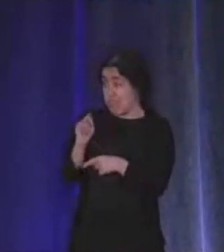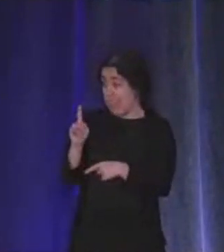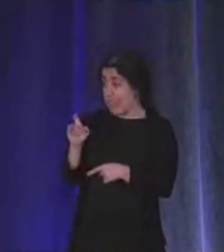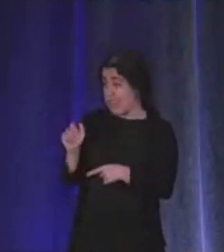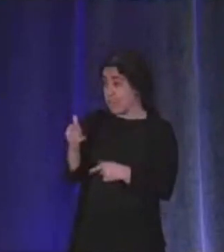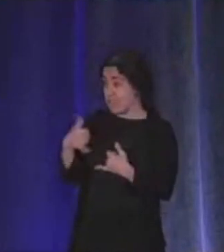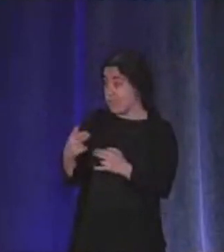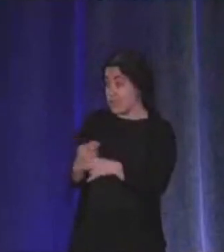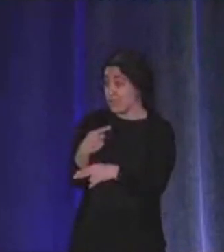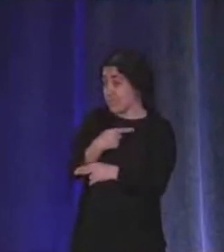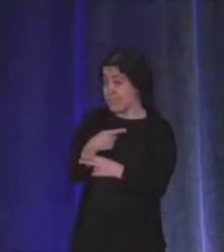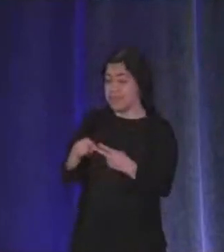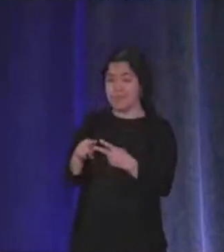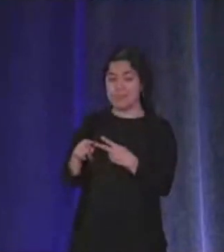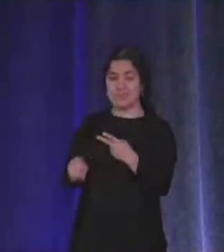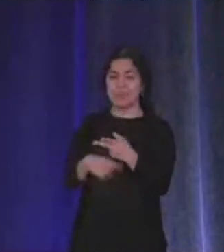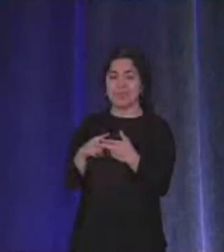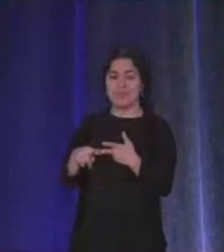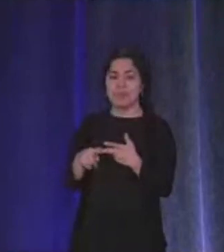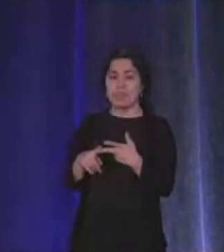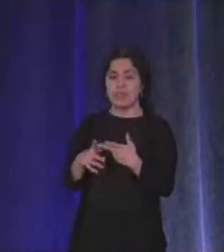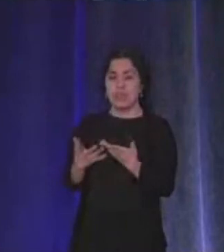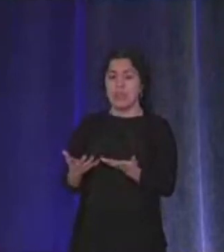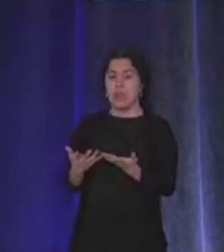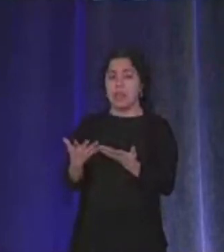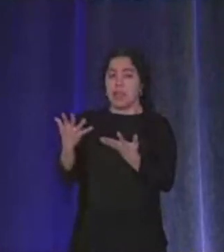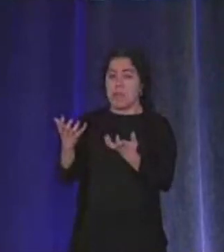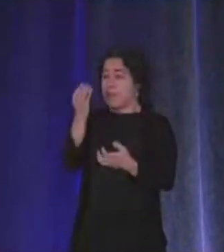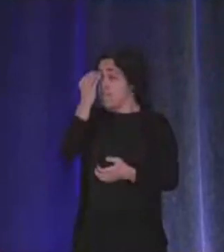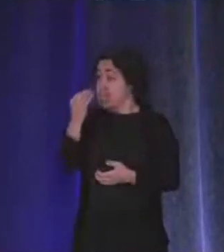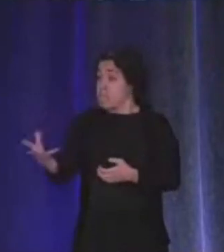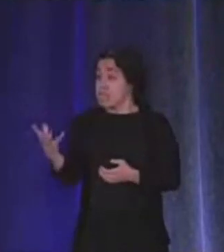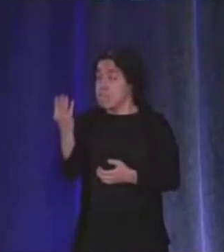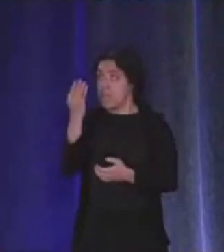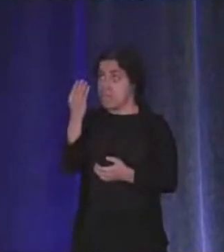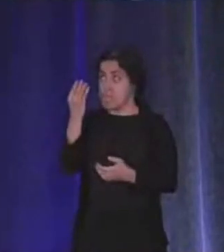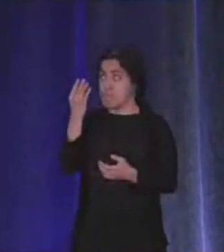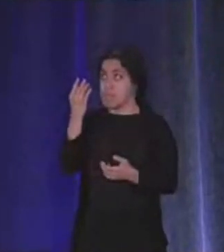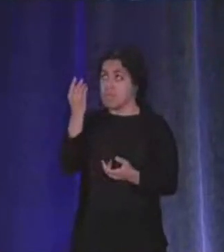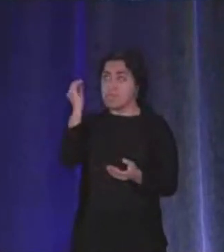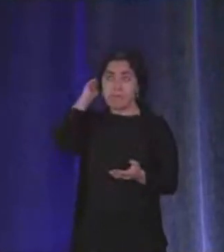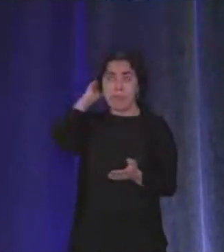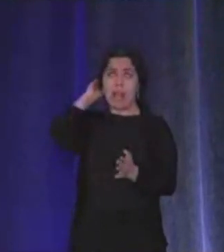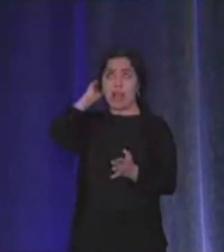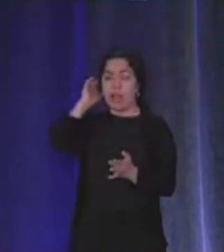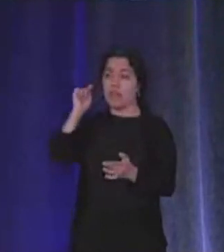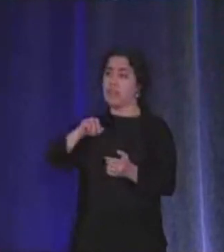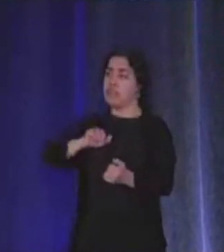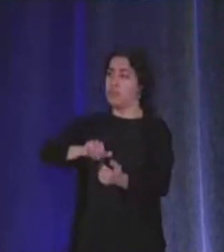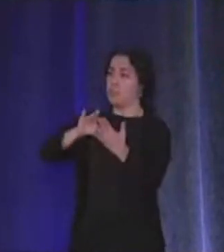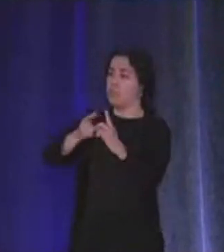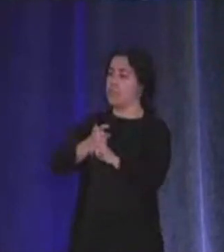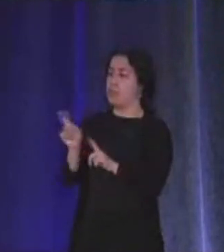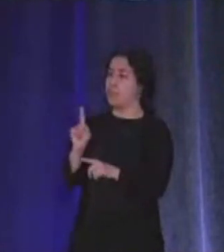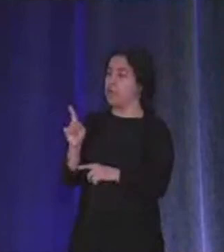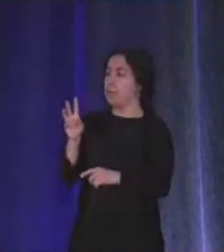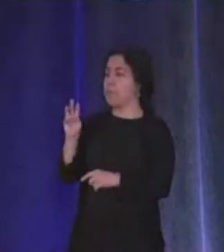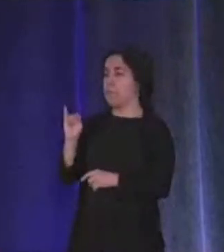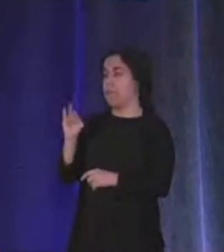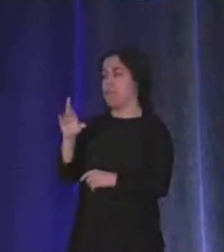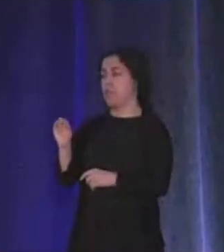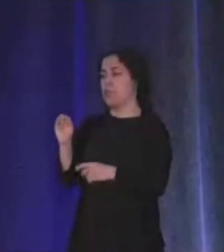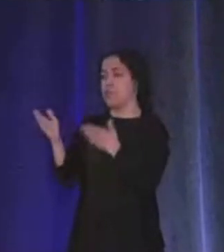still uses this. And a thing I want to note is that like this approach kind of came out of the microservices